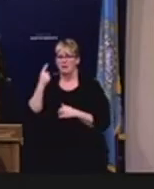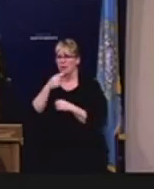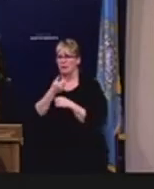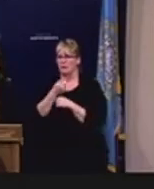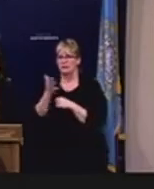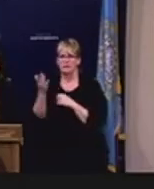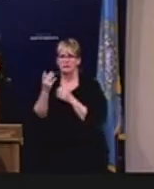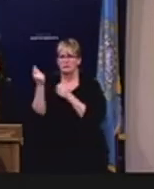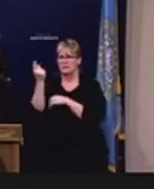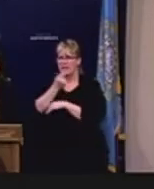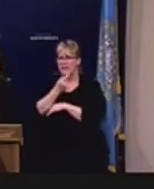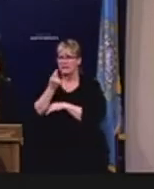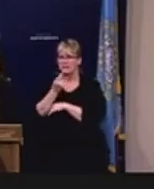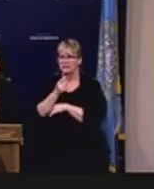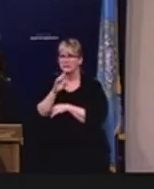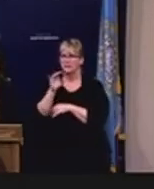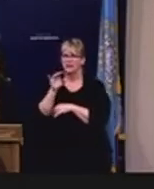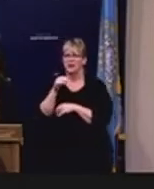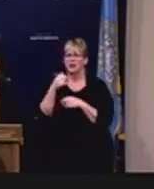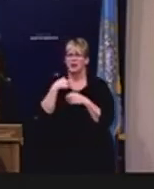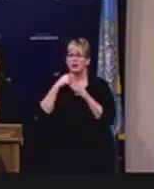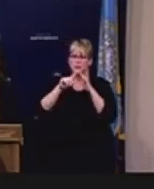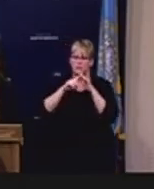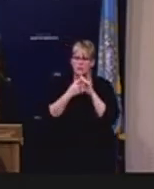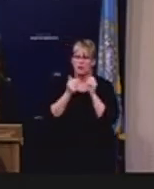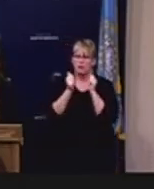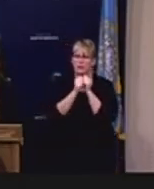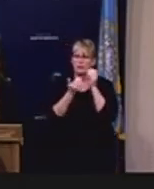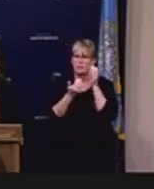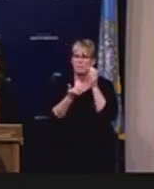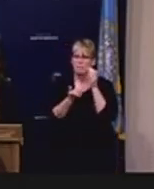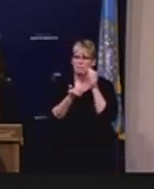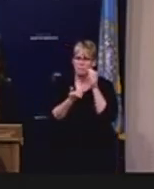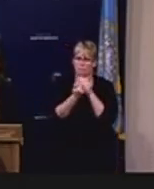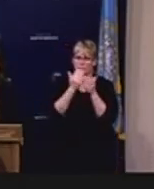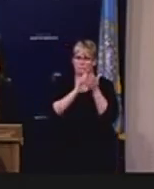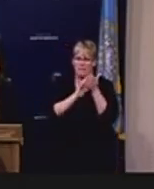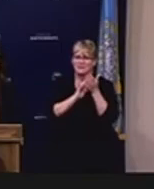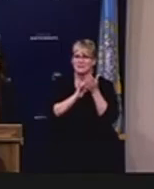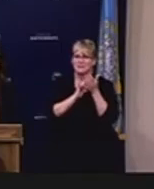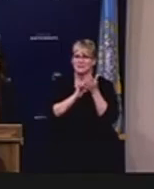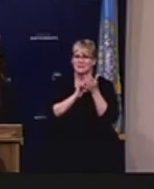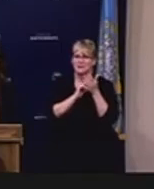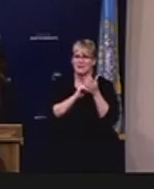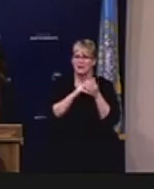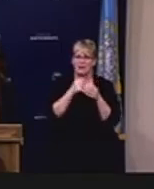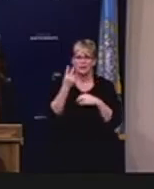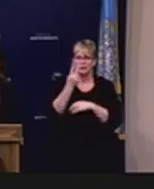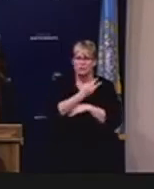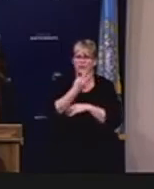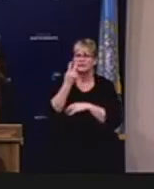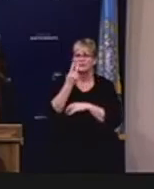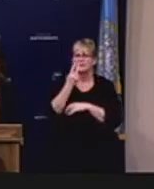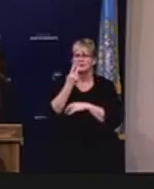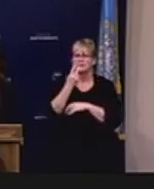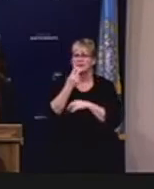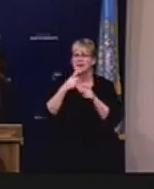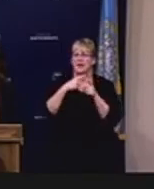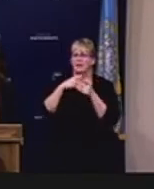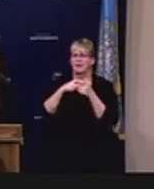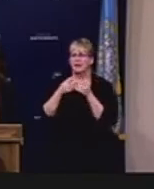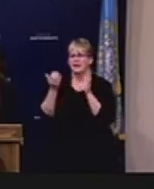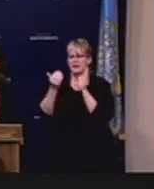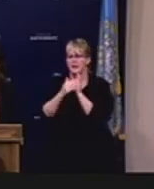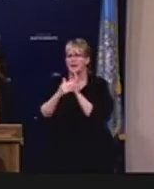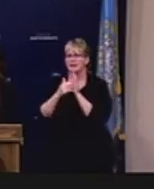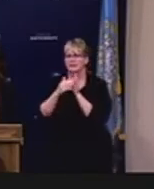Z-Pack, you get a loading dose and you take a dose for several more days, and then it stays in your system for up to a month. And that's how